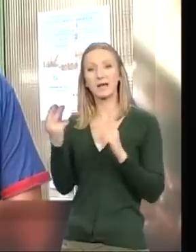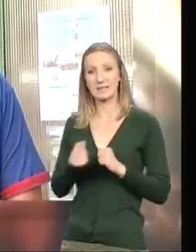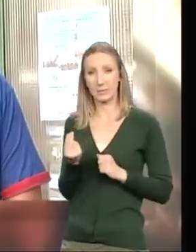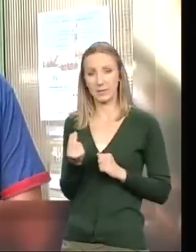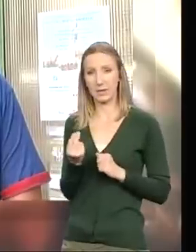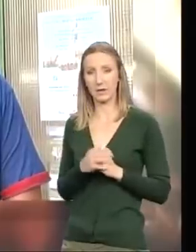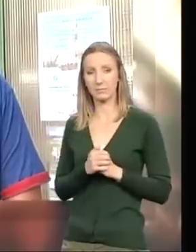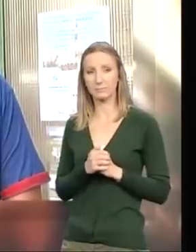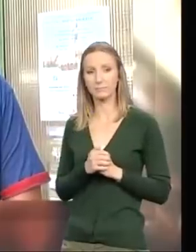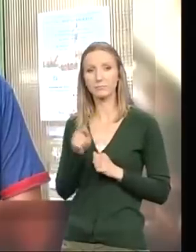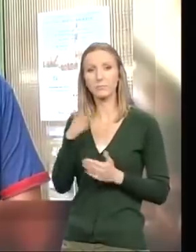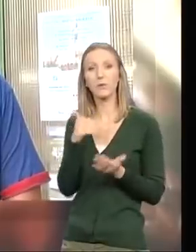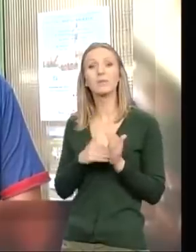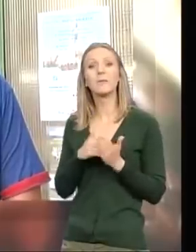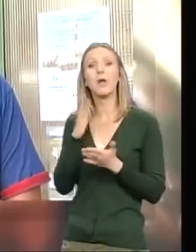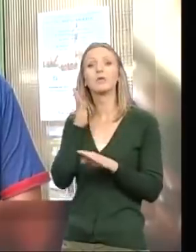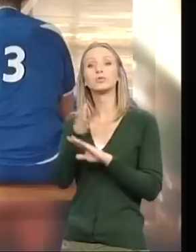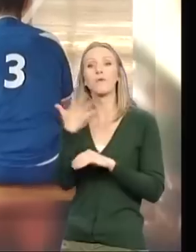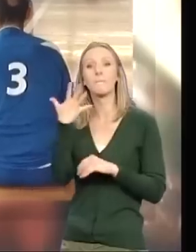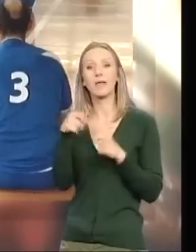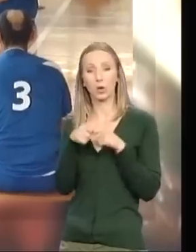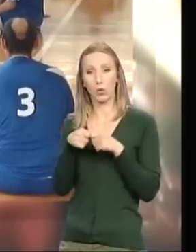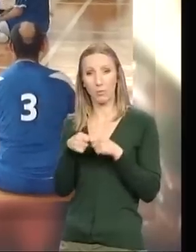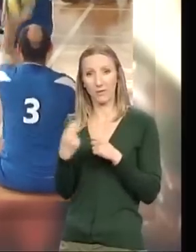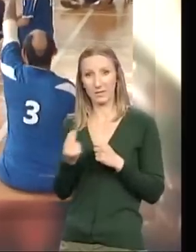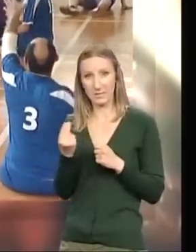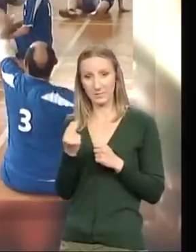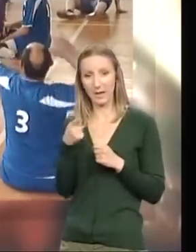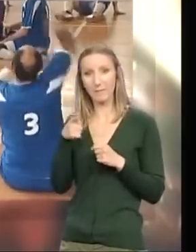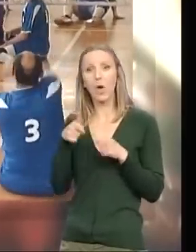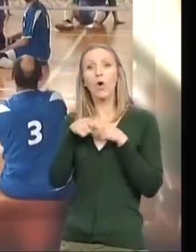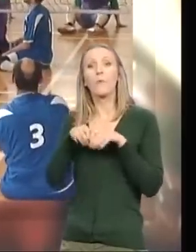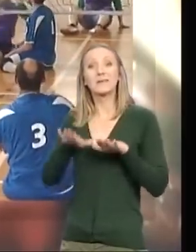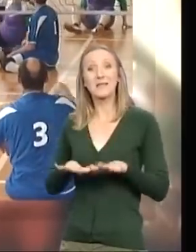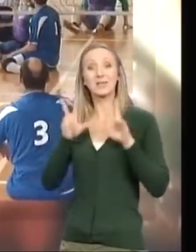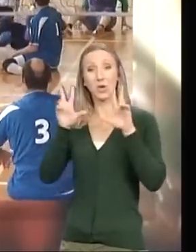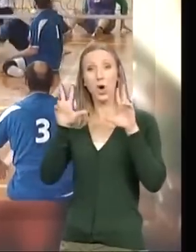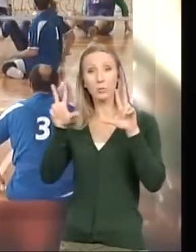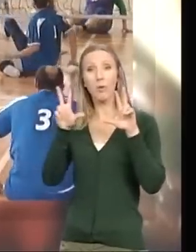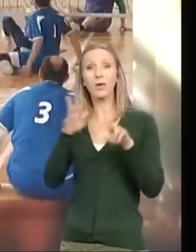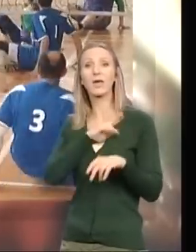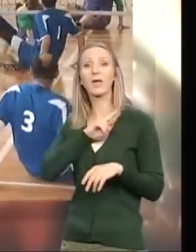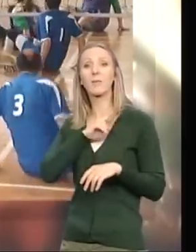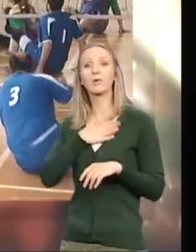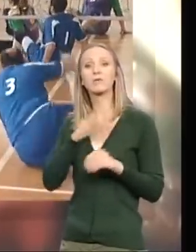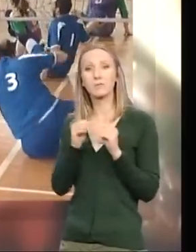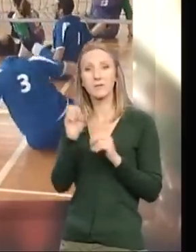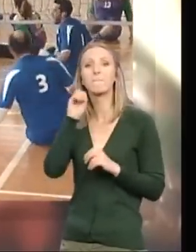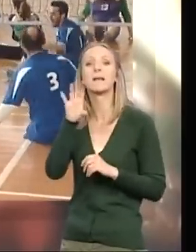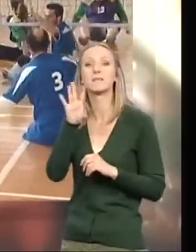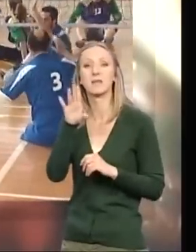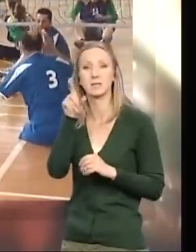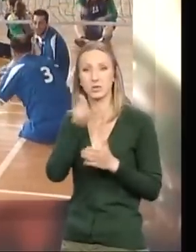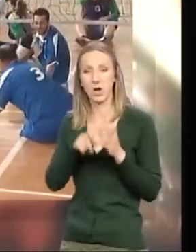Serbia, in which we should be in five clubs of Serbia. The club of next tournament Smeč Beograd members,